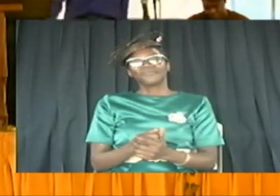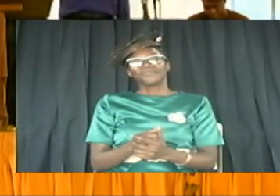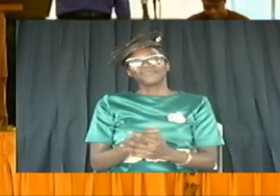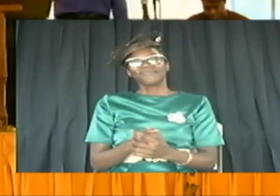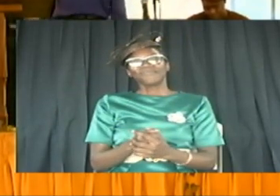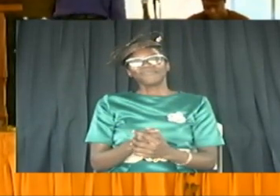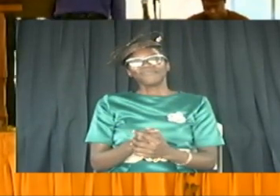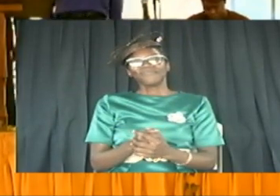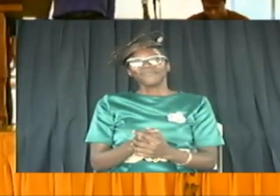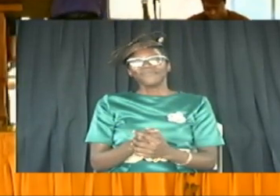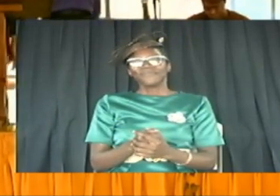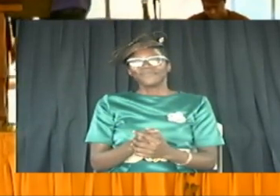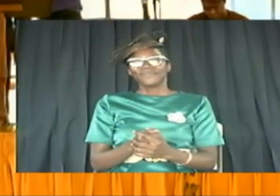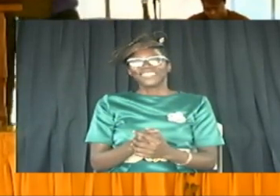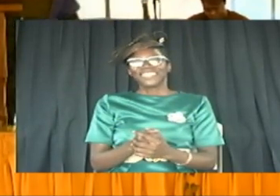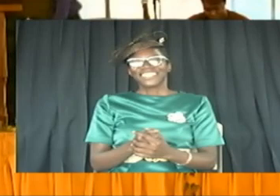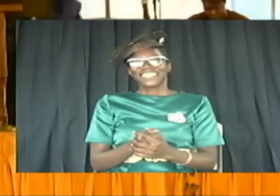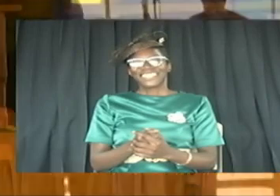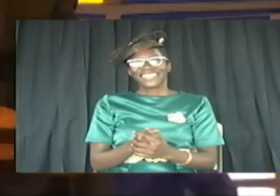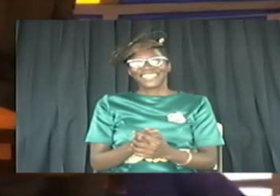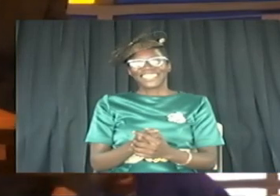He wittingly,